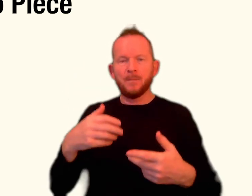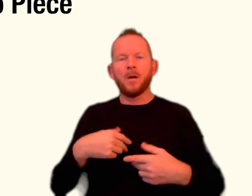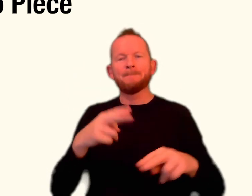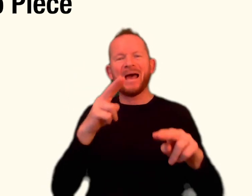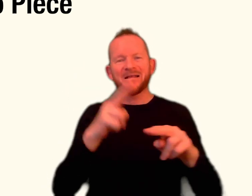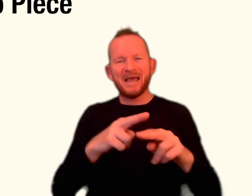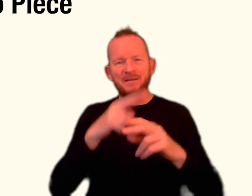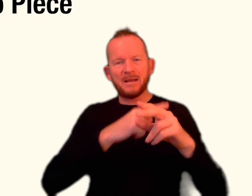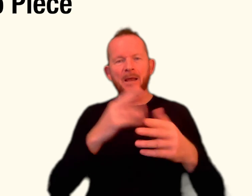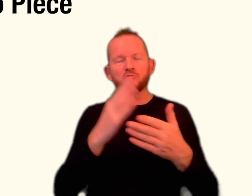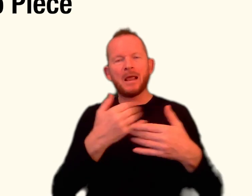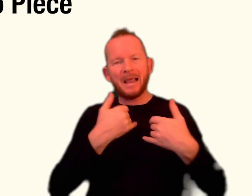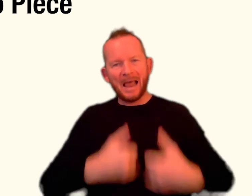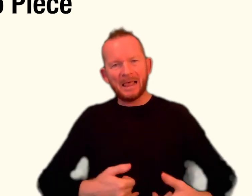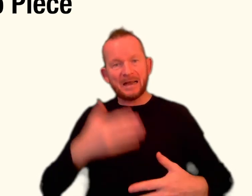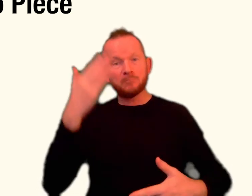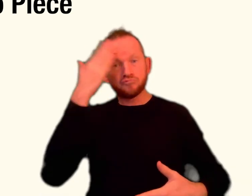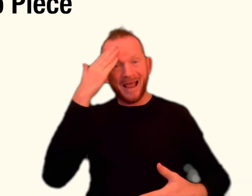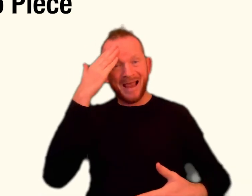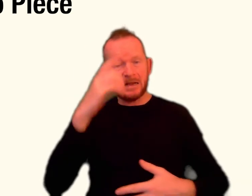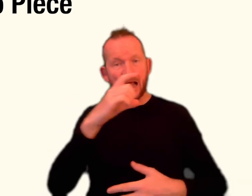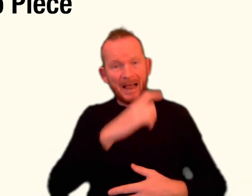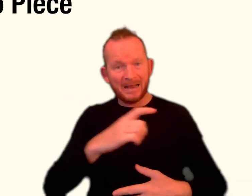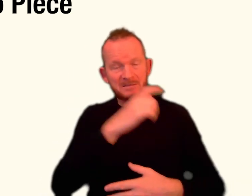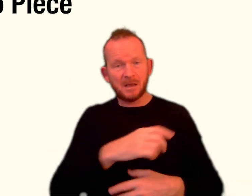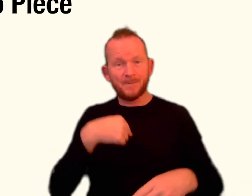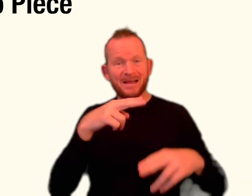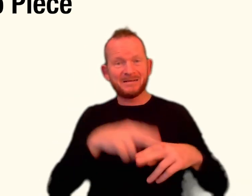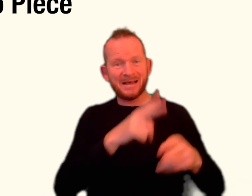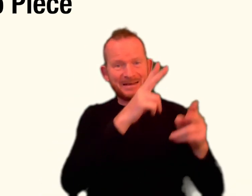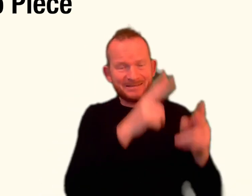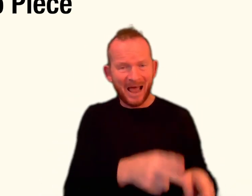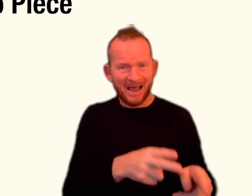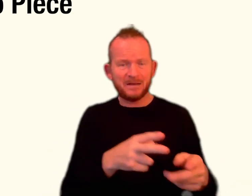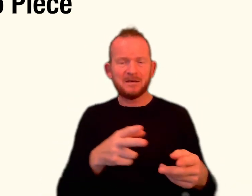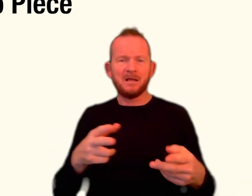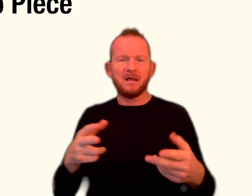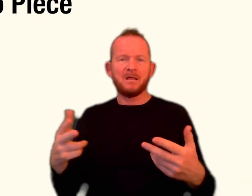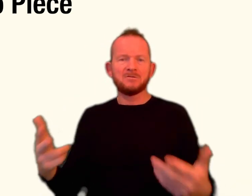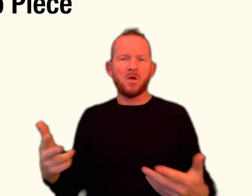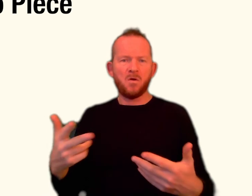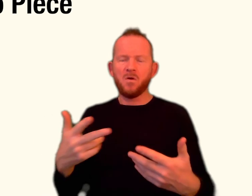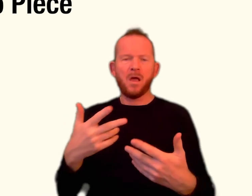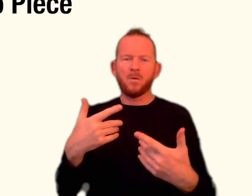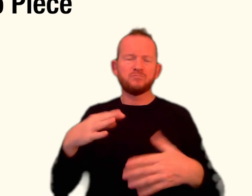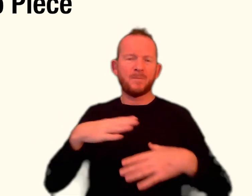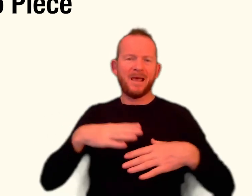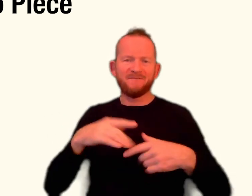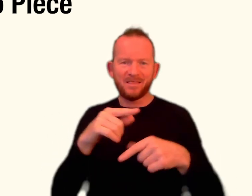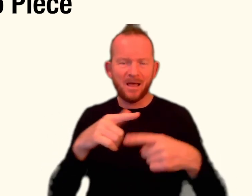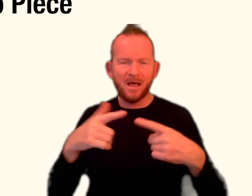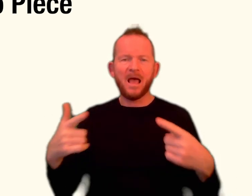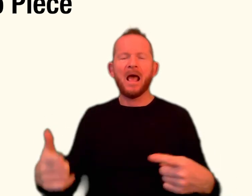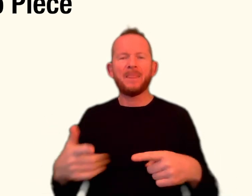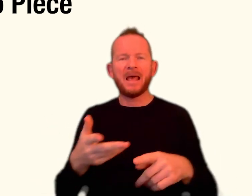became really ill and had brain cancer and died, and schools weren't really kitted out for that. Plus I'd been expelled from